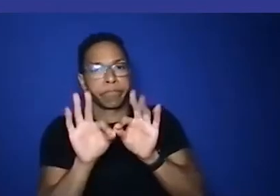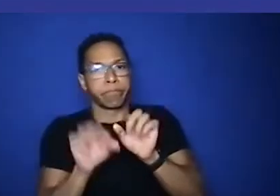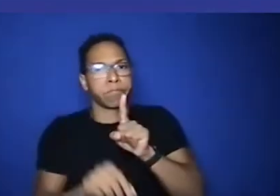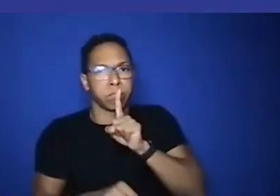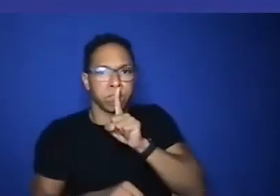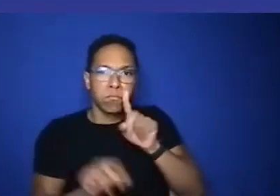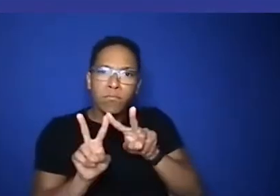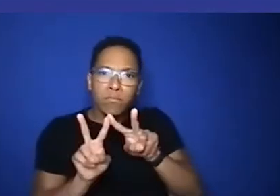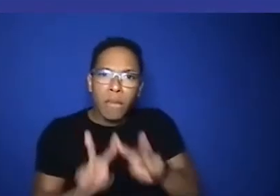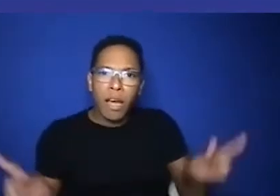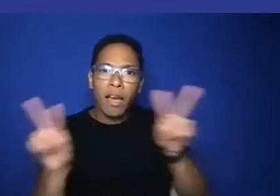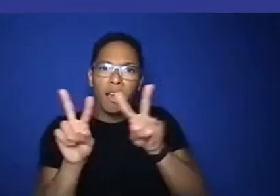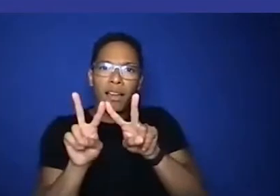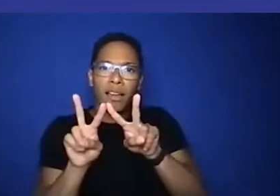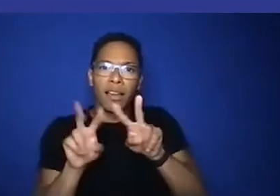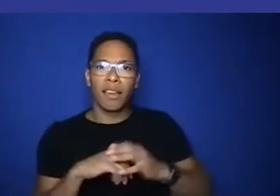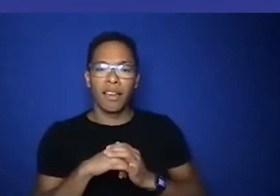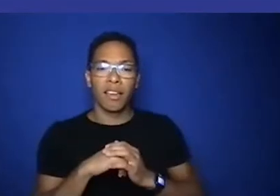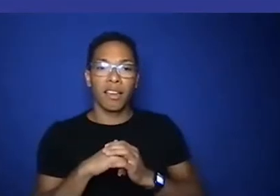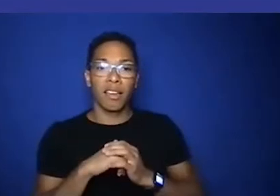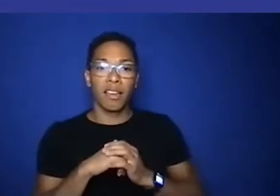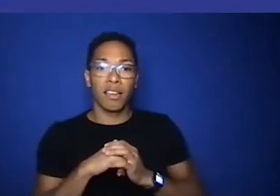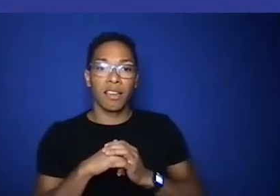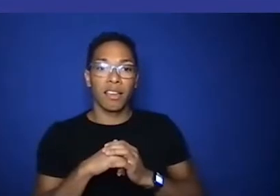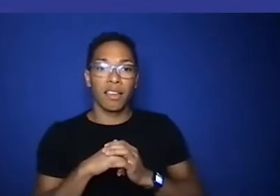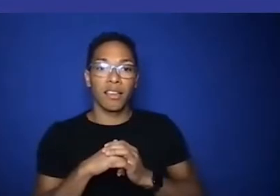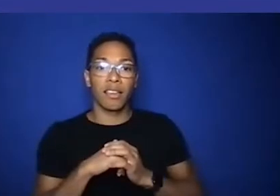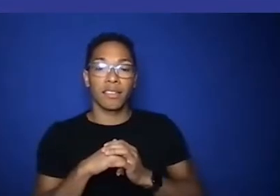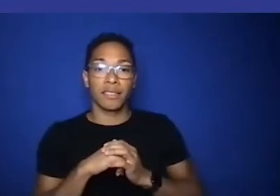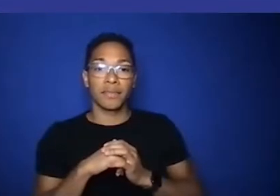And what we find within